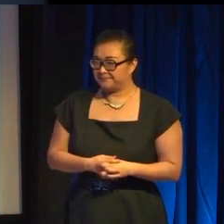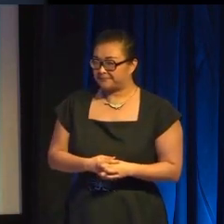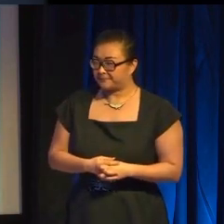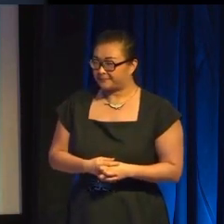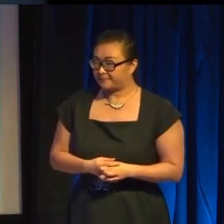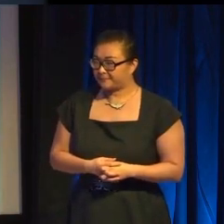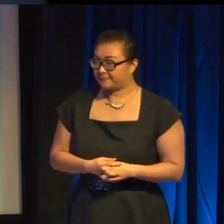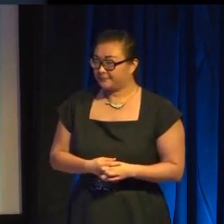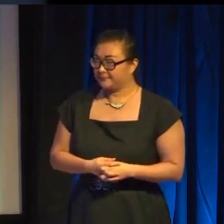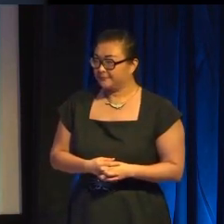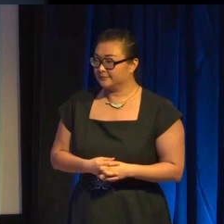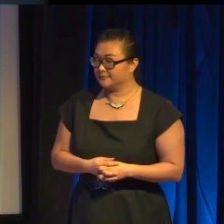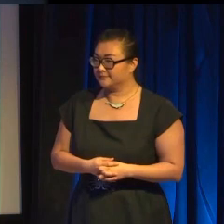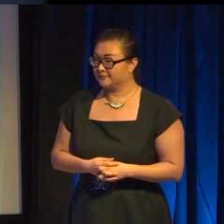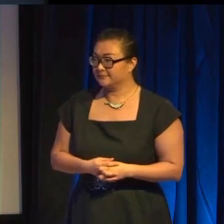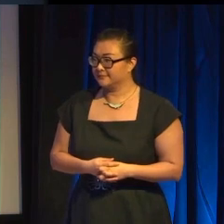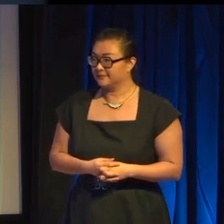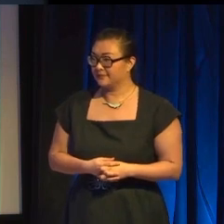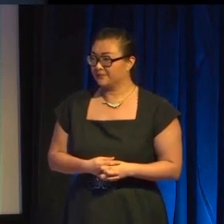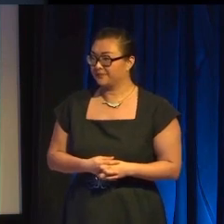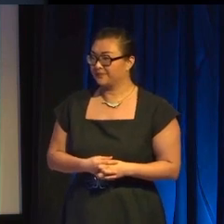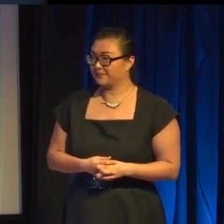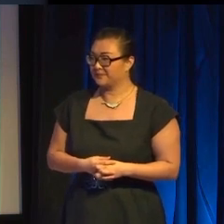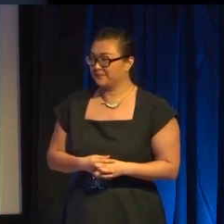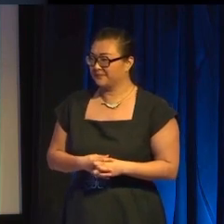sorry, Stephen, you're so difficult to spot.